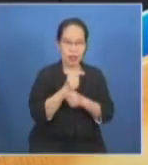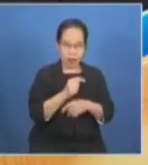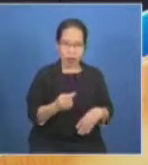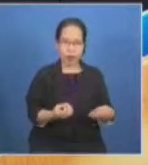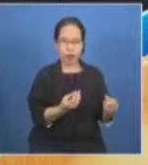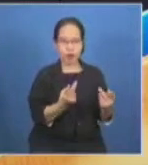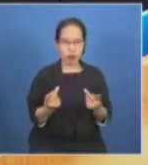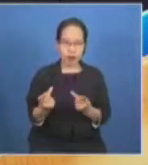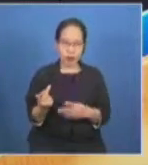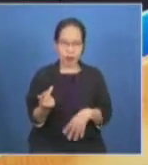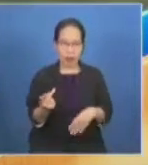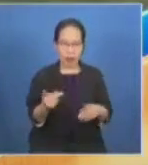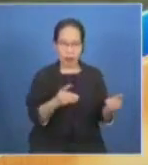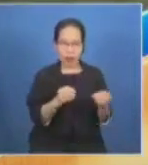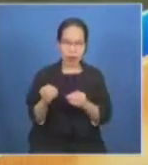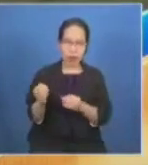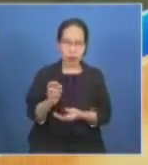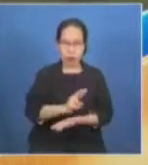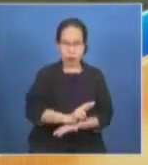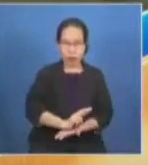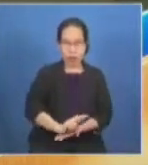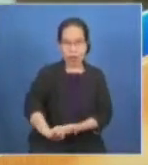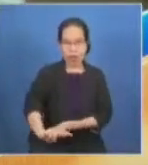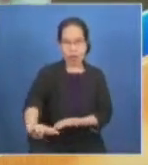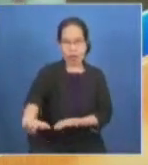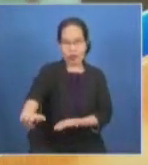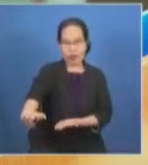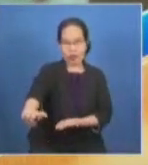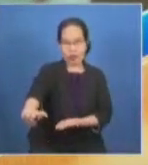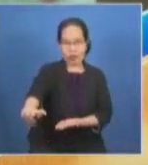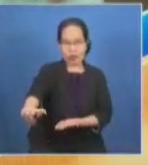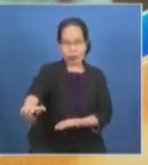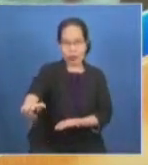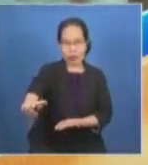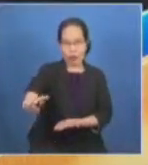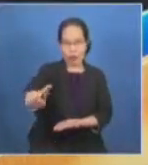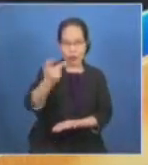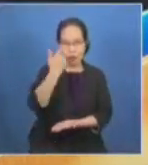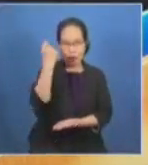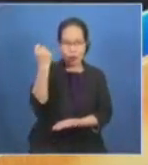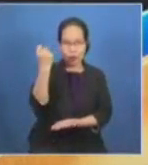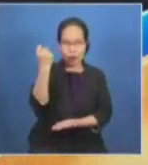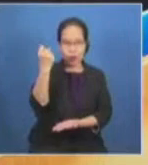should grab the opportunity to do righteousness,